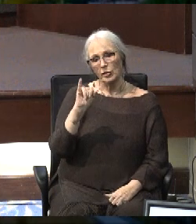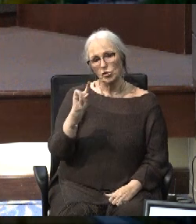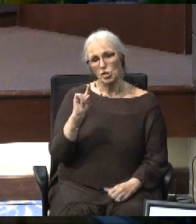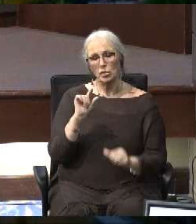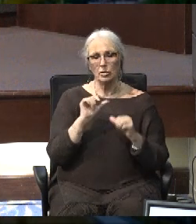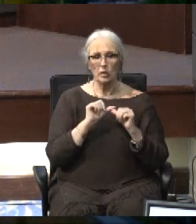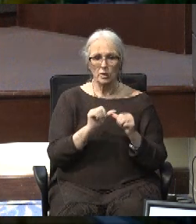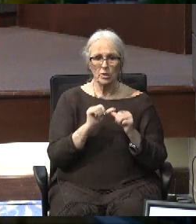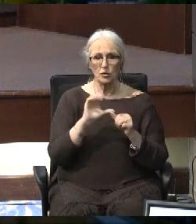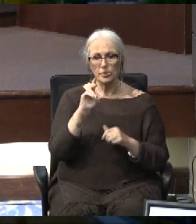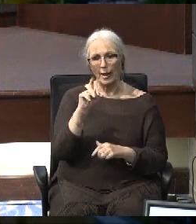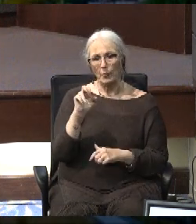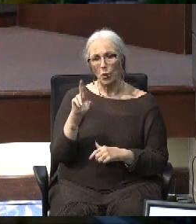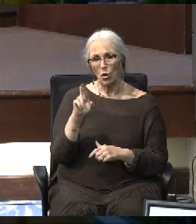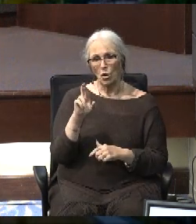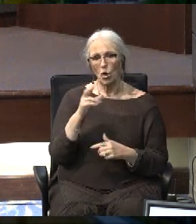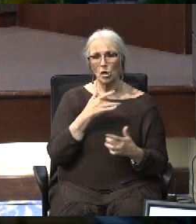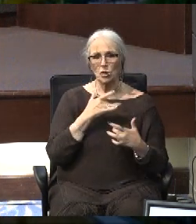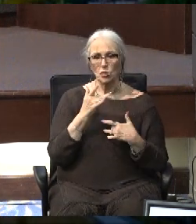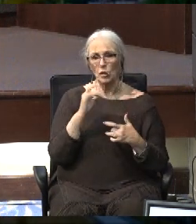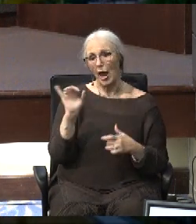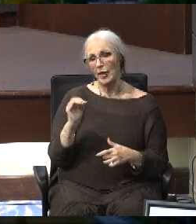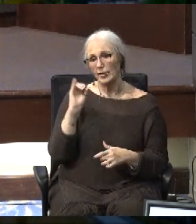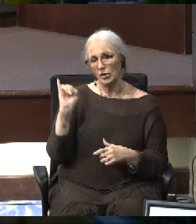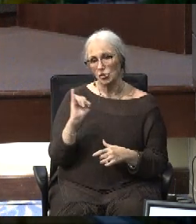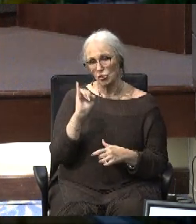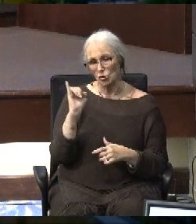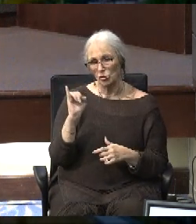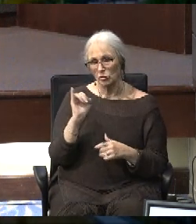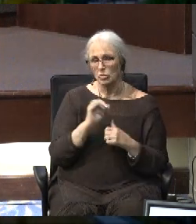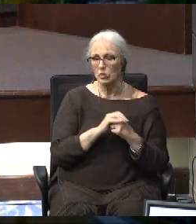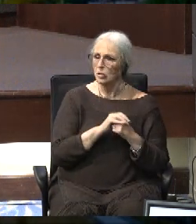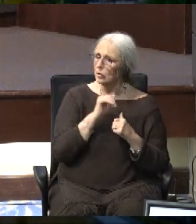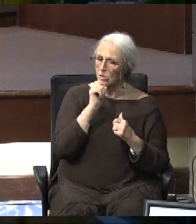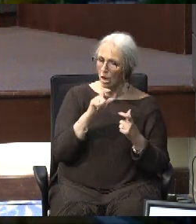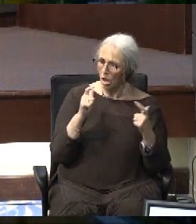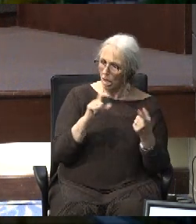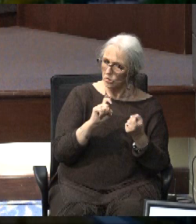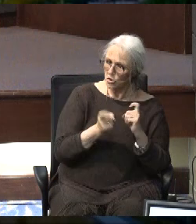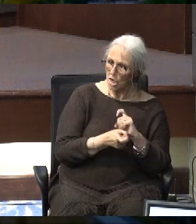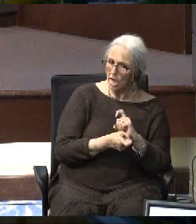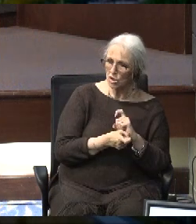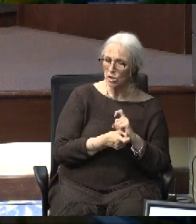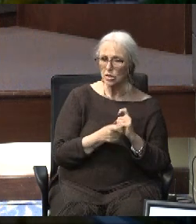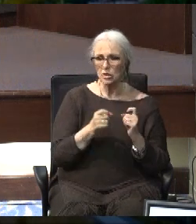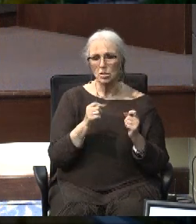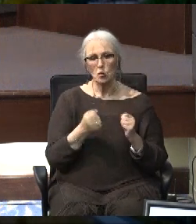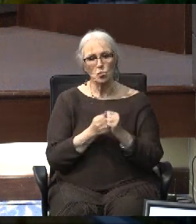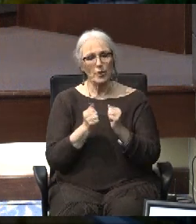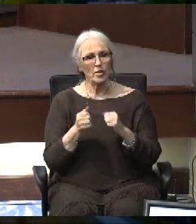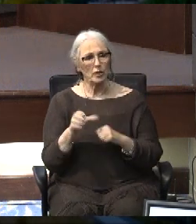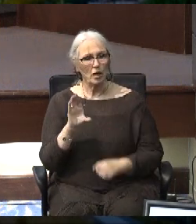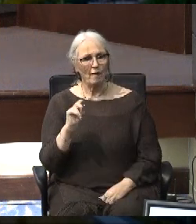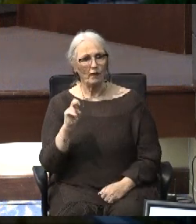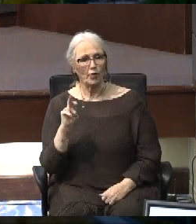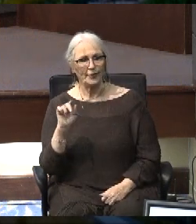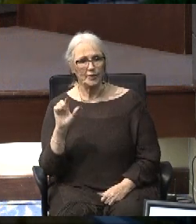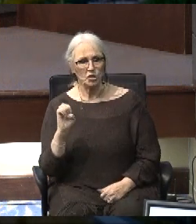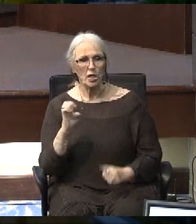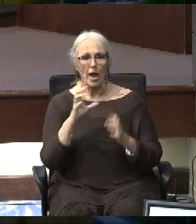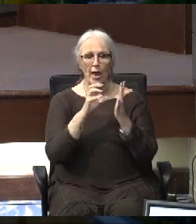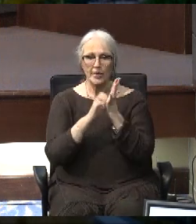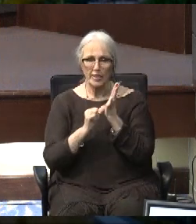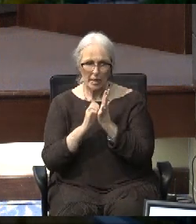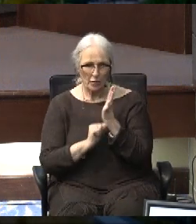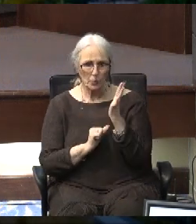to provide our cyber insurance. And not much is changing in terms of the coverage limits and